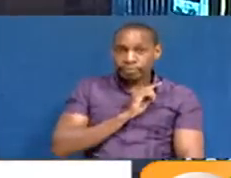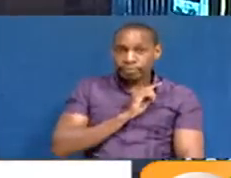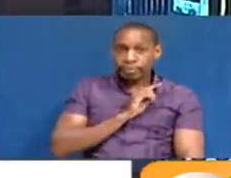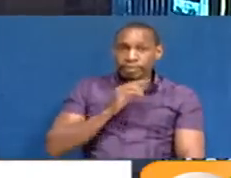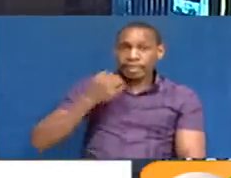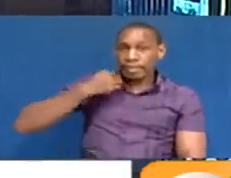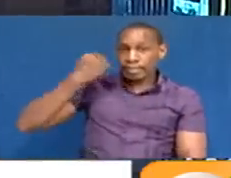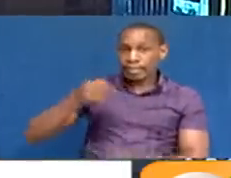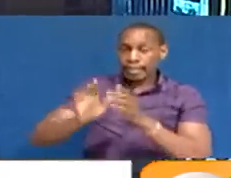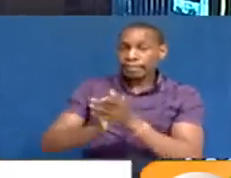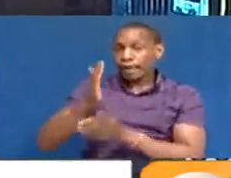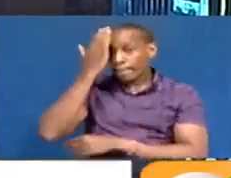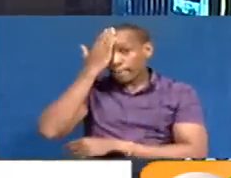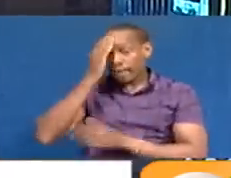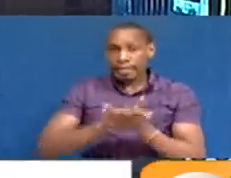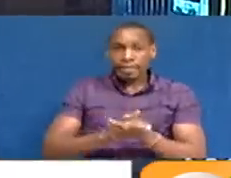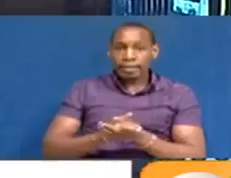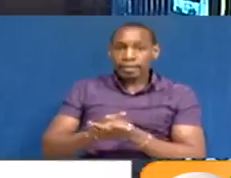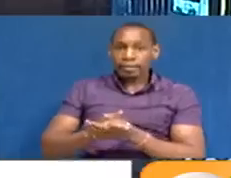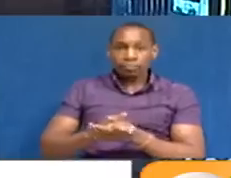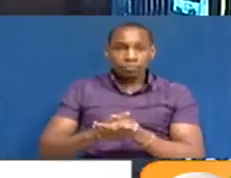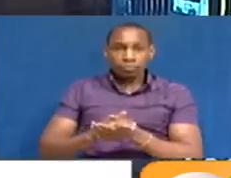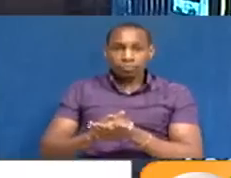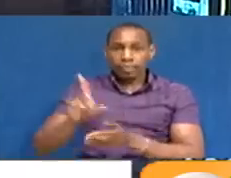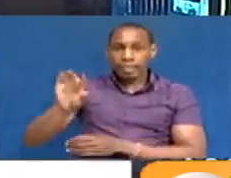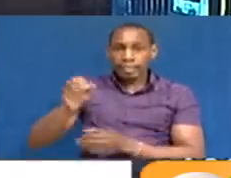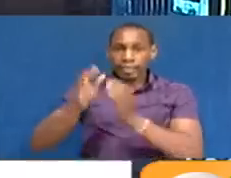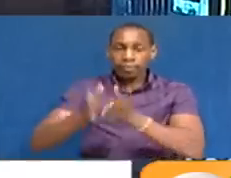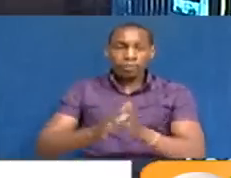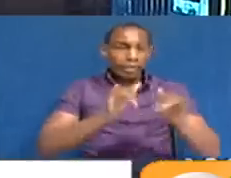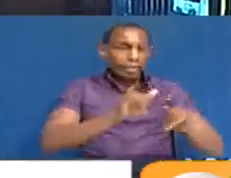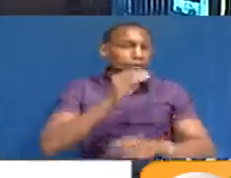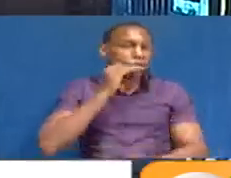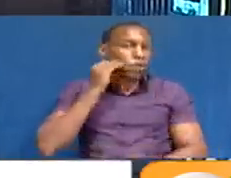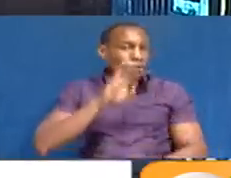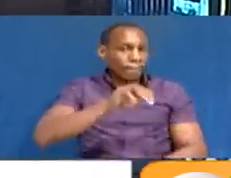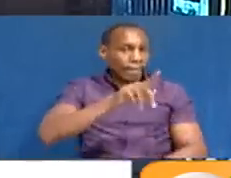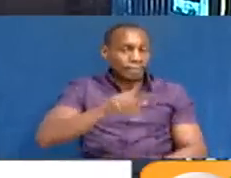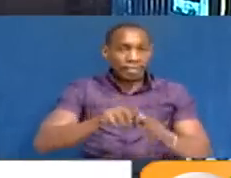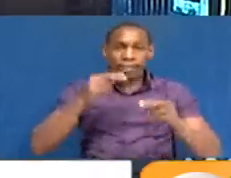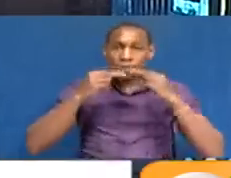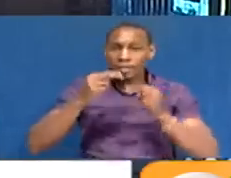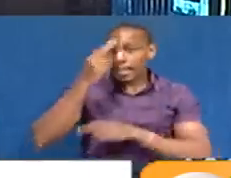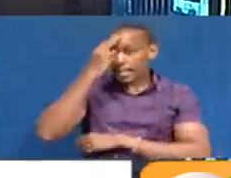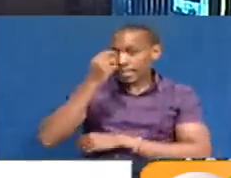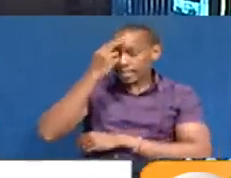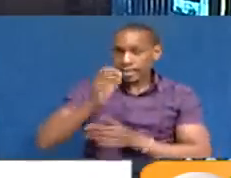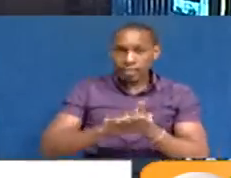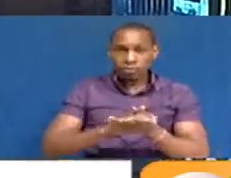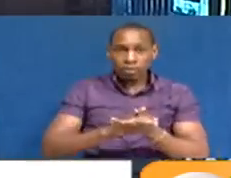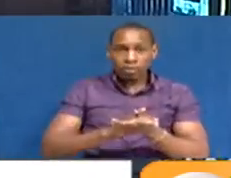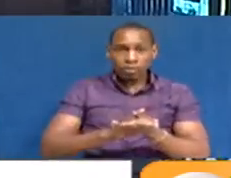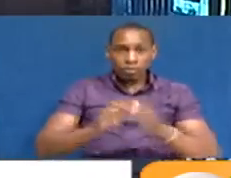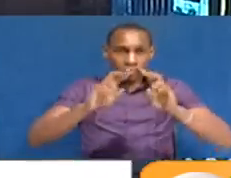by suicide on Monday. Now, the detective spent the better part of the day at Sankok's home and at a hotel in Narok,